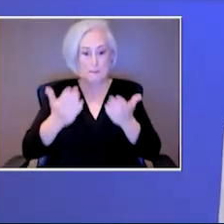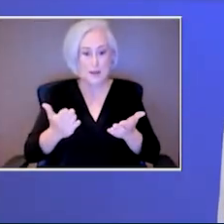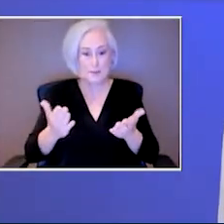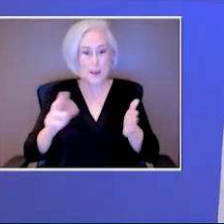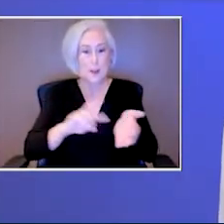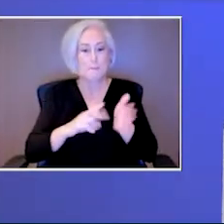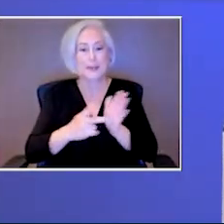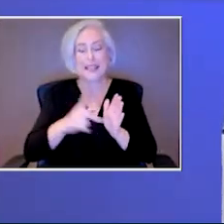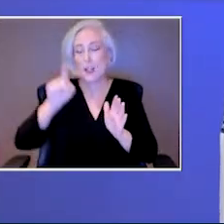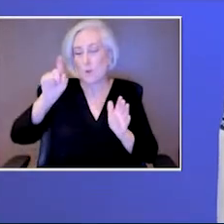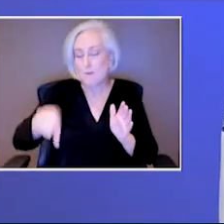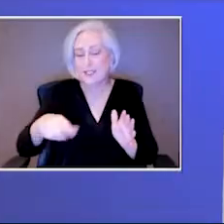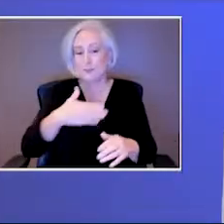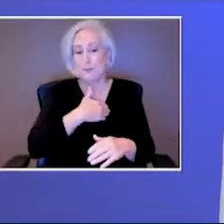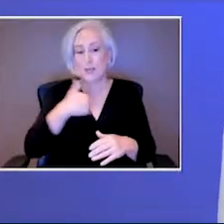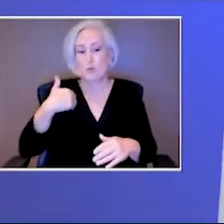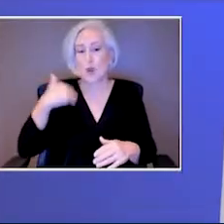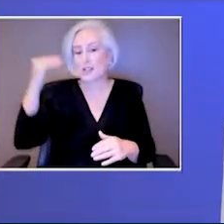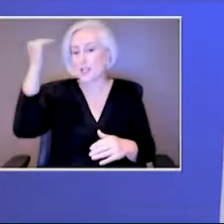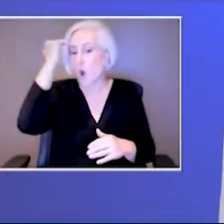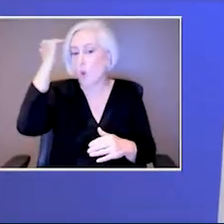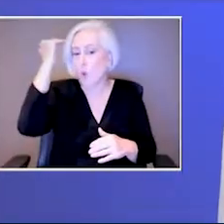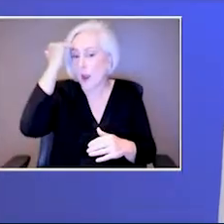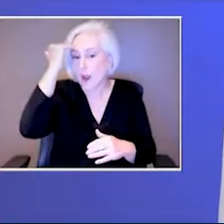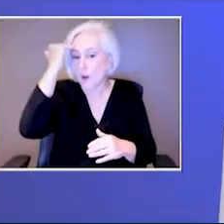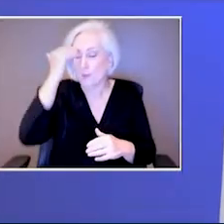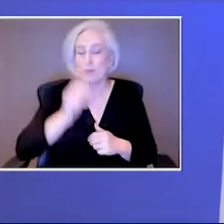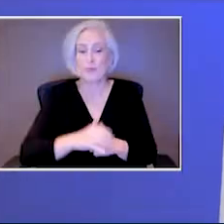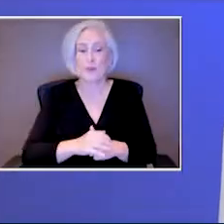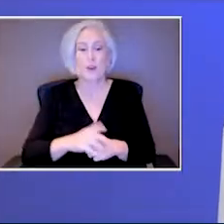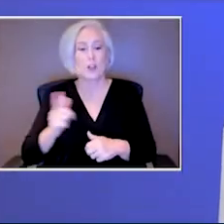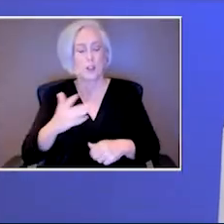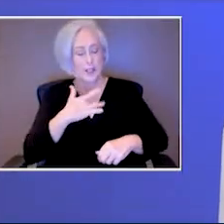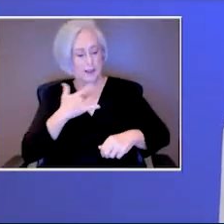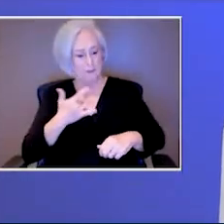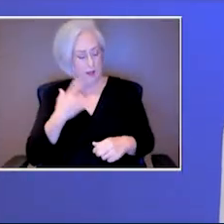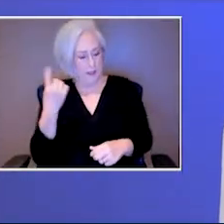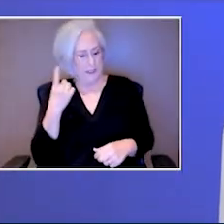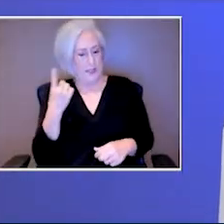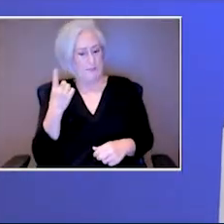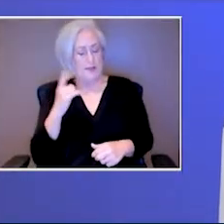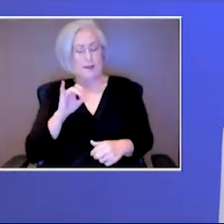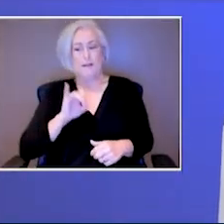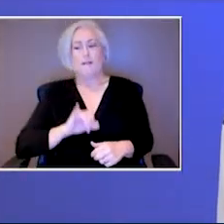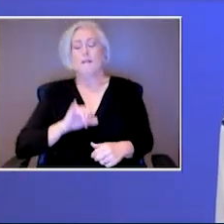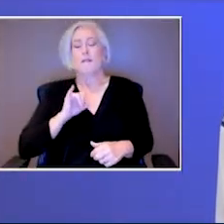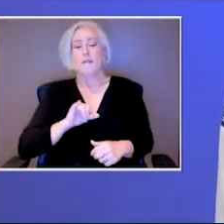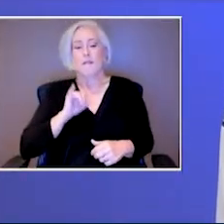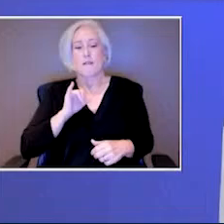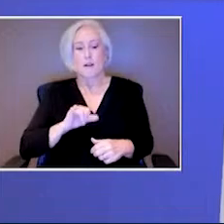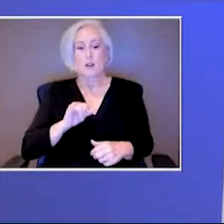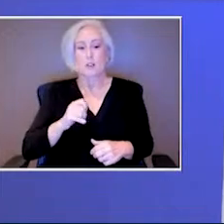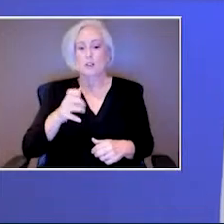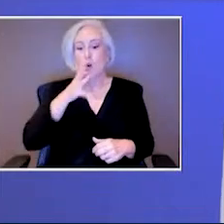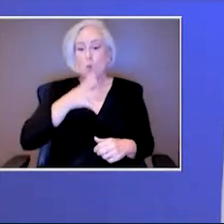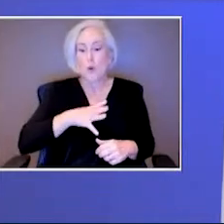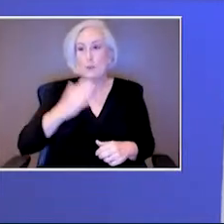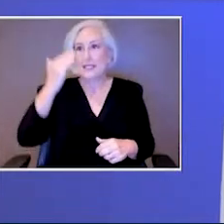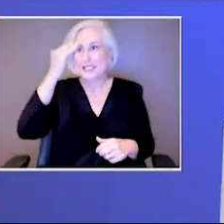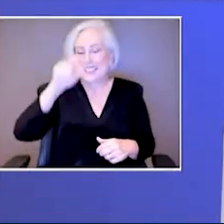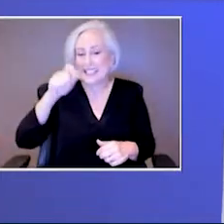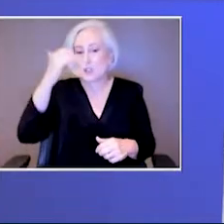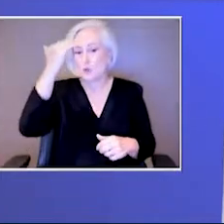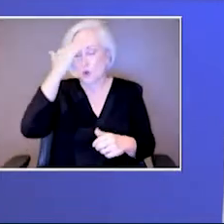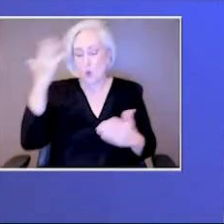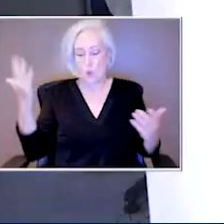it. And like she said, she happened to just feel this mass. And so every woman should really be aware about what their breasts are like now and if they notice any